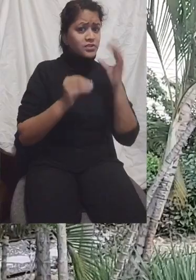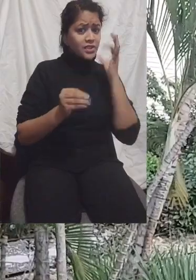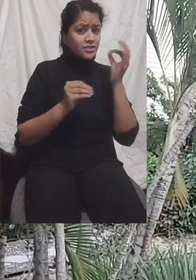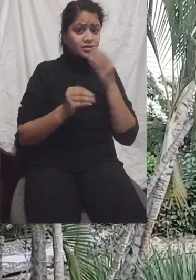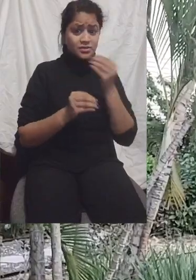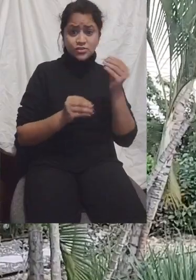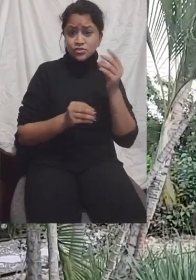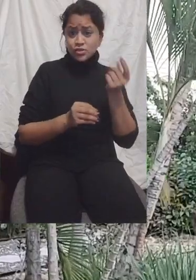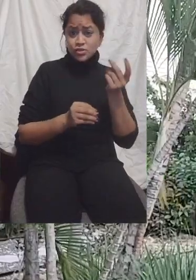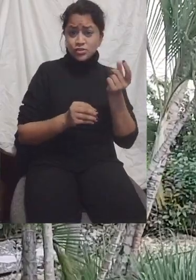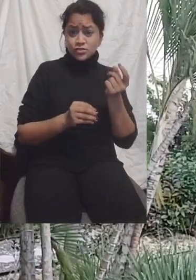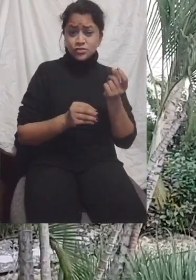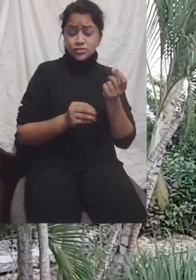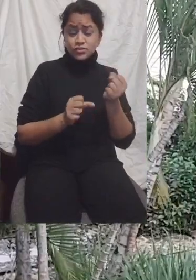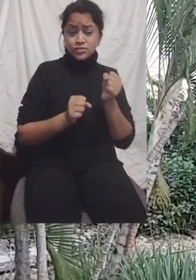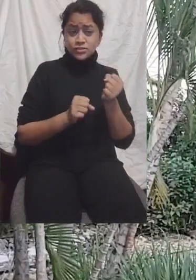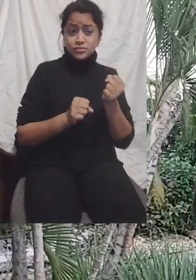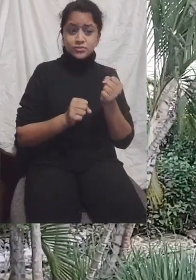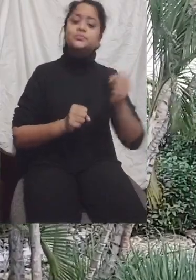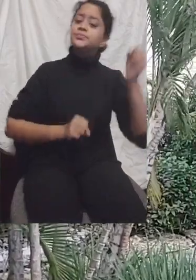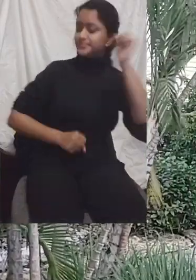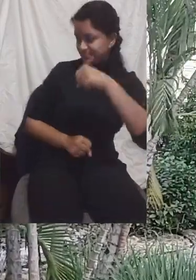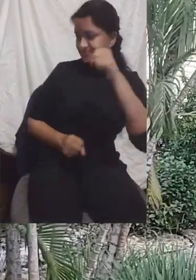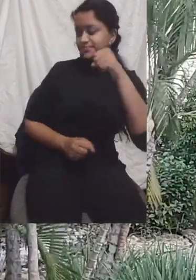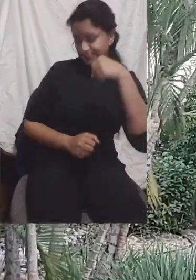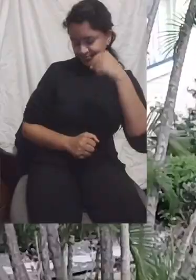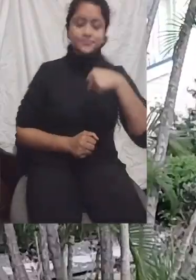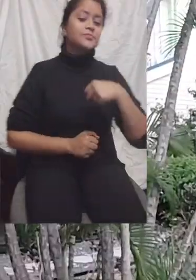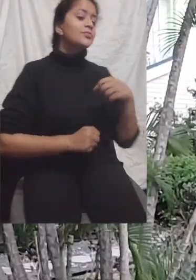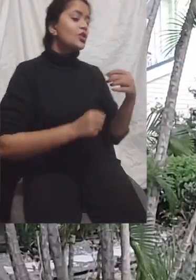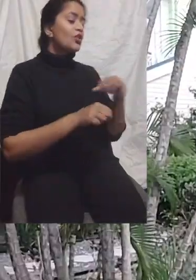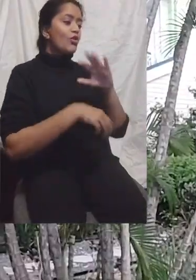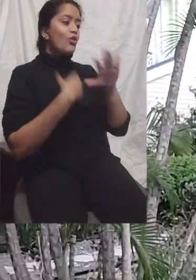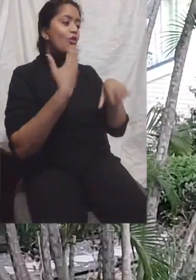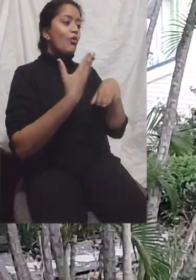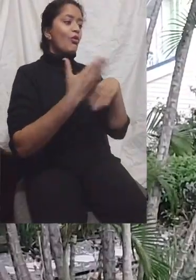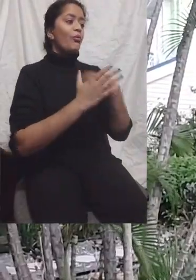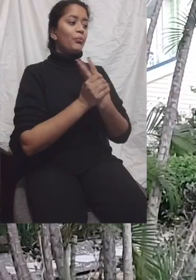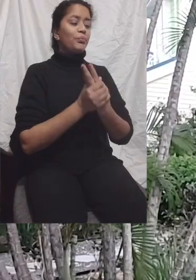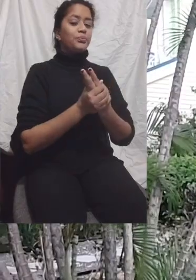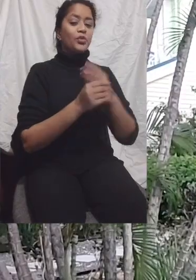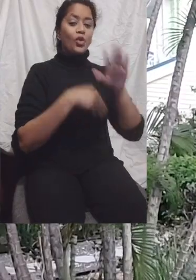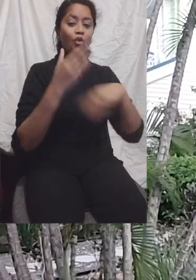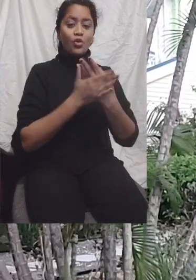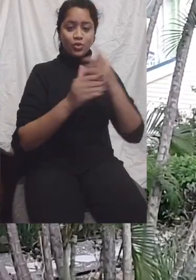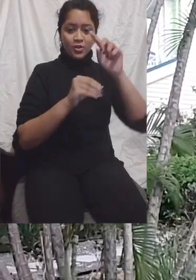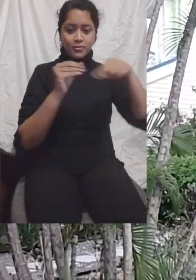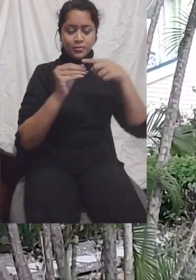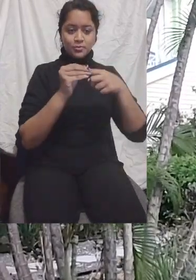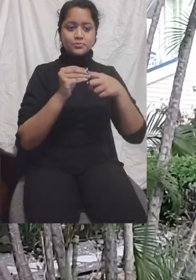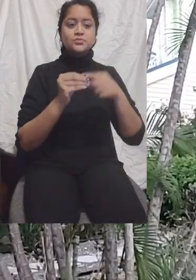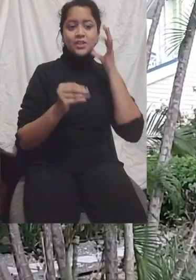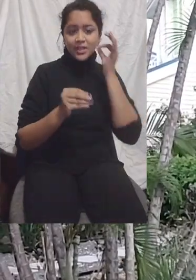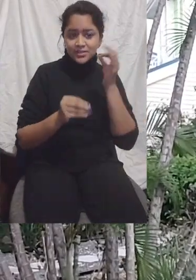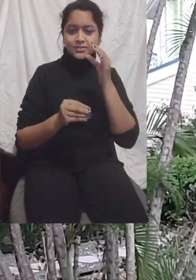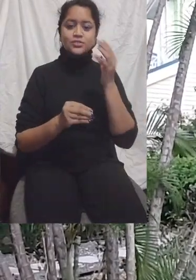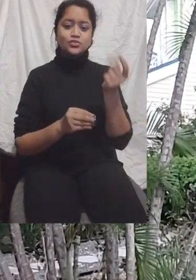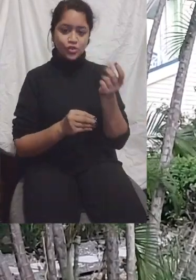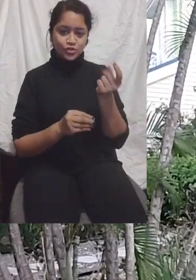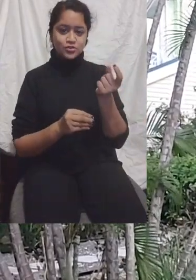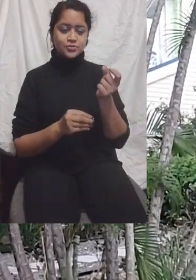that there's not enough homes here for them. So do you fix cats and dogs? We do, yes. So